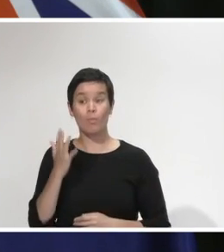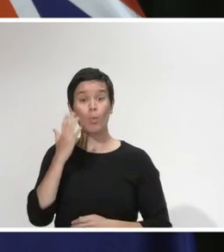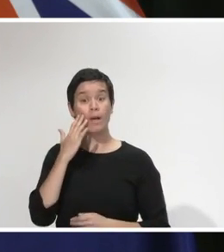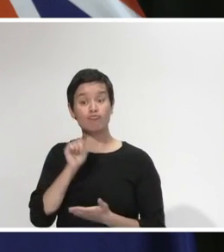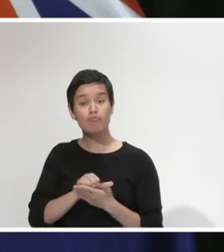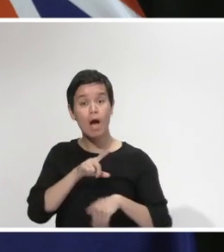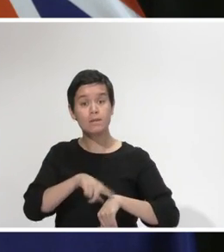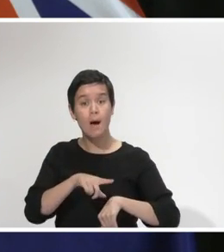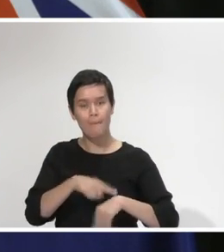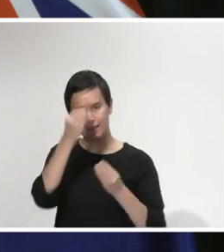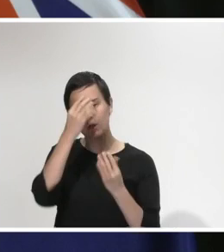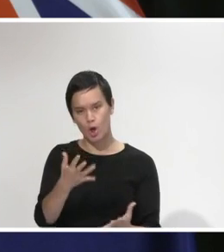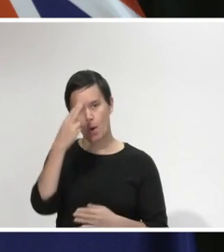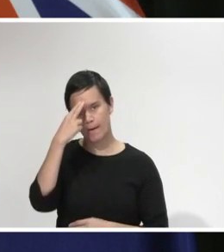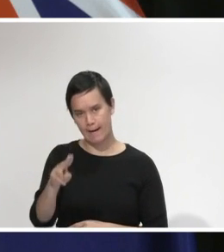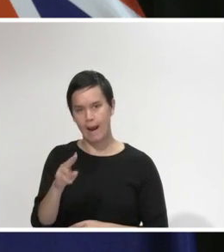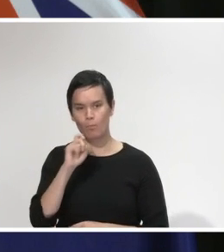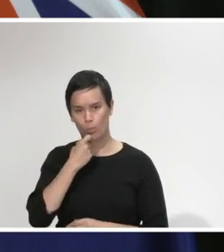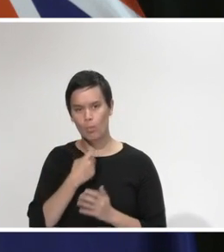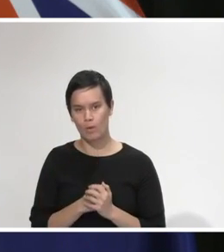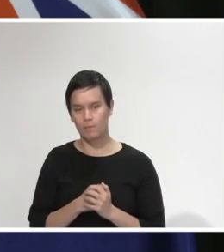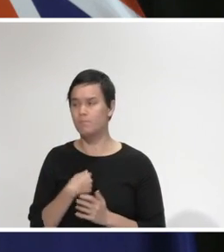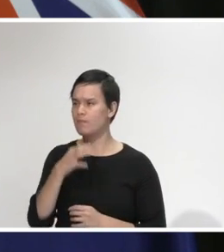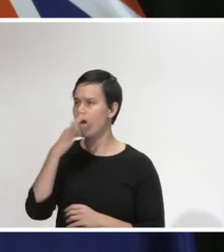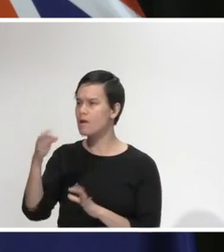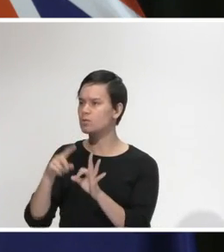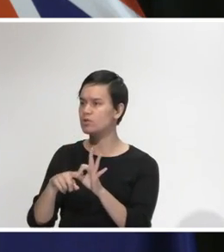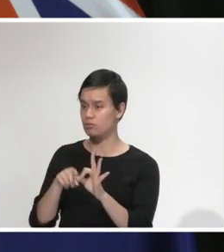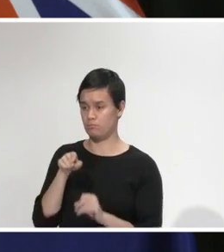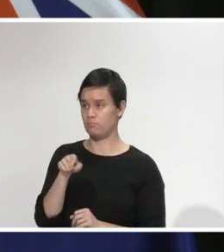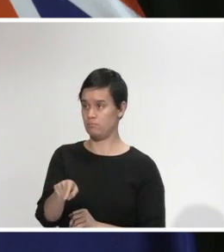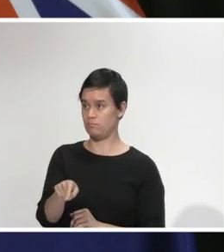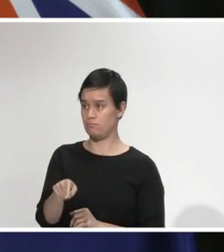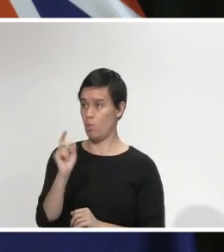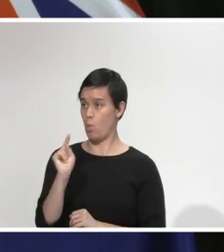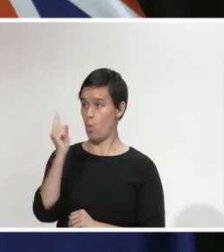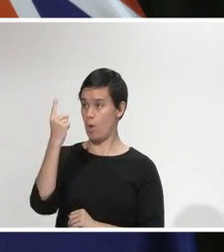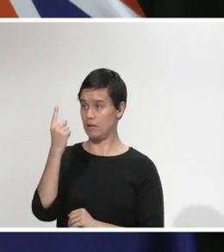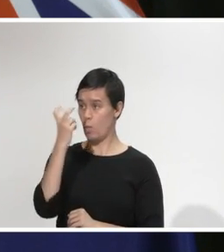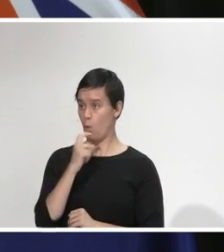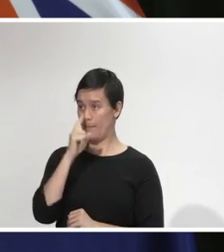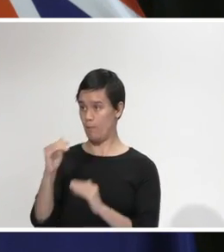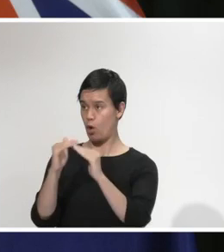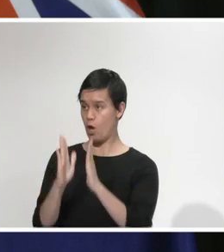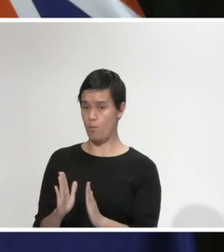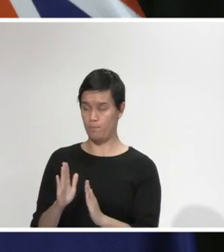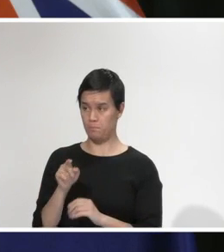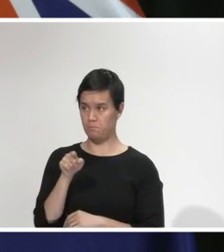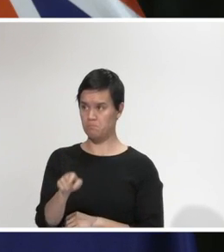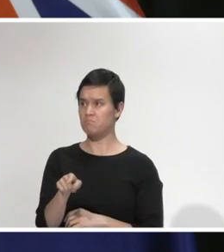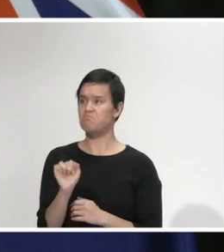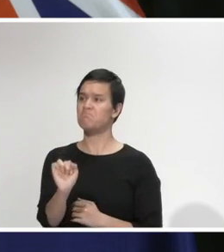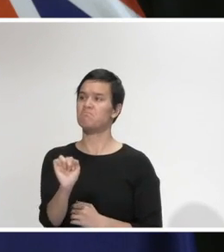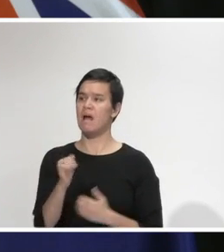home facility. Can you tell us the number of cases and the condition of patients at the rest home? I don't have that information,